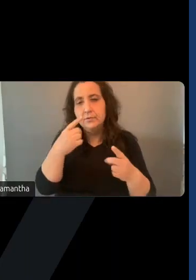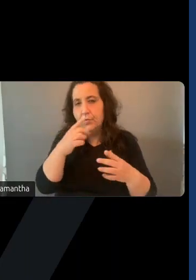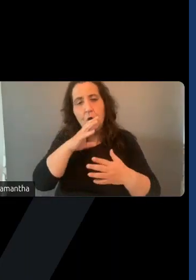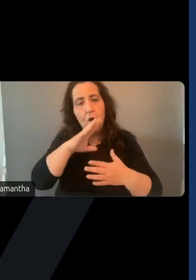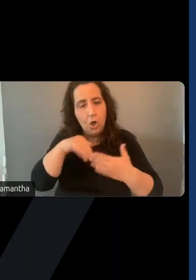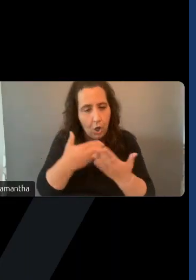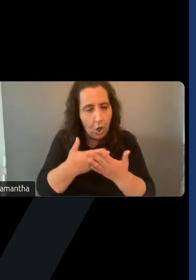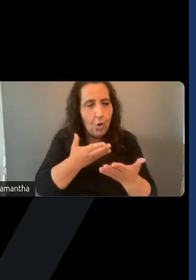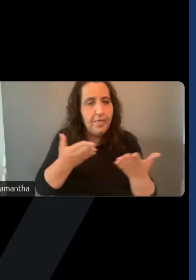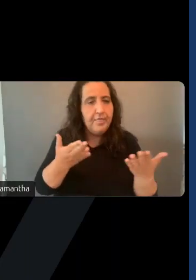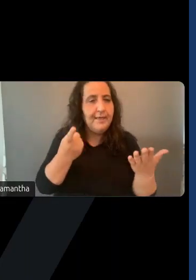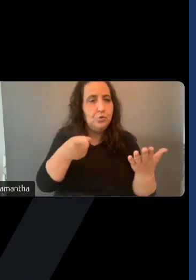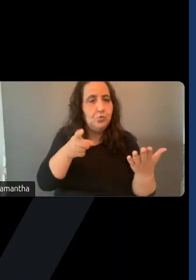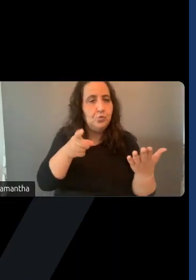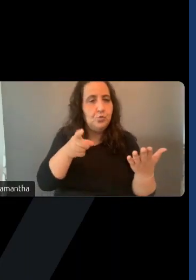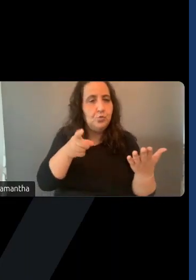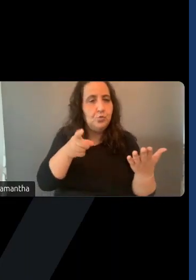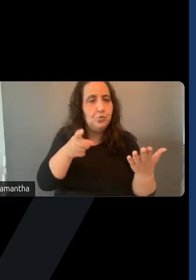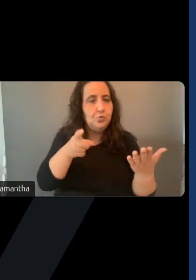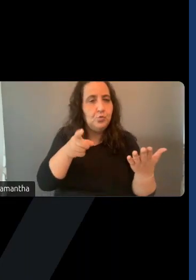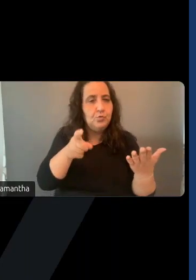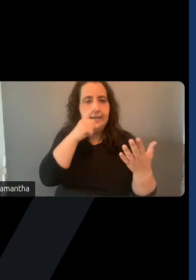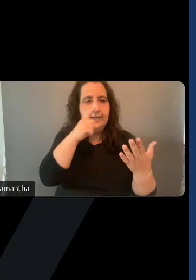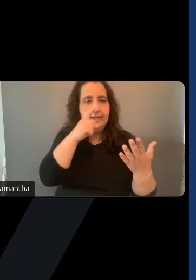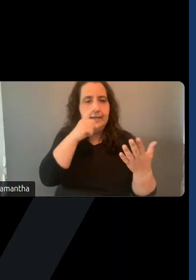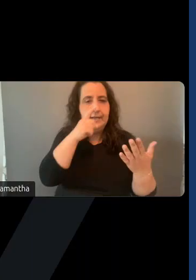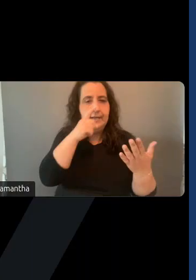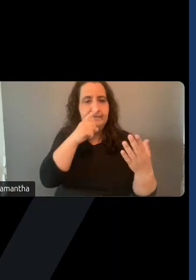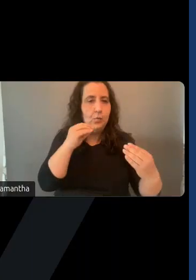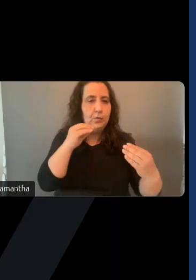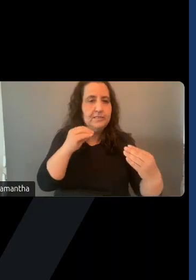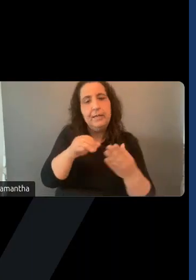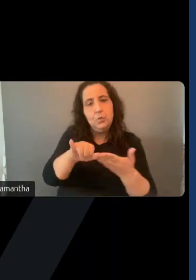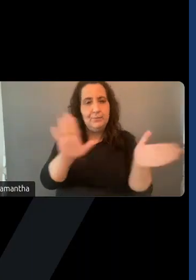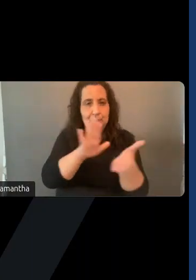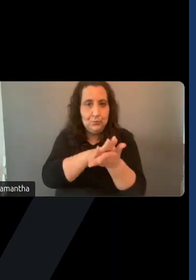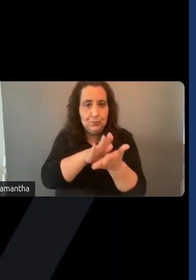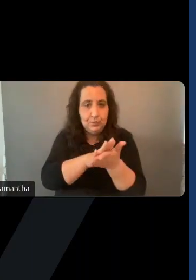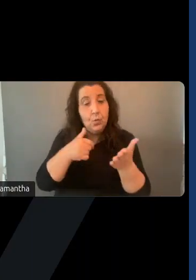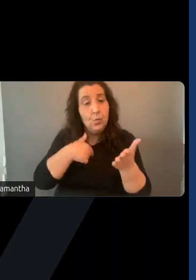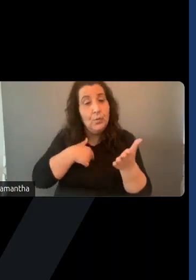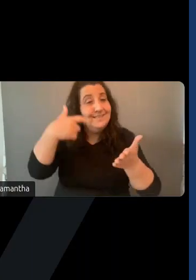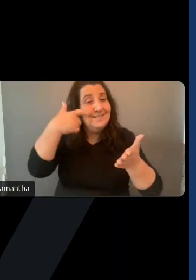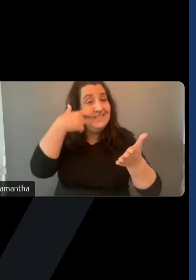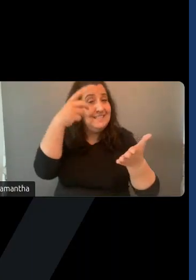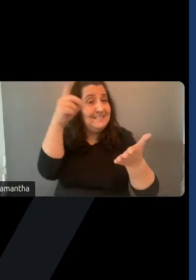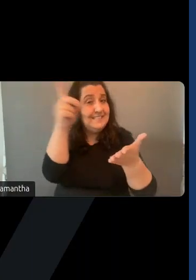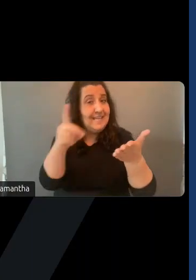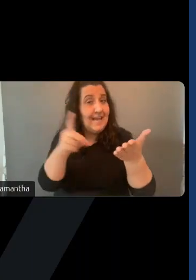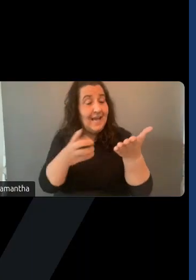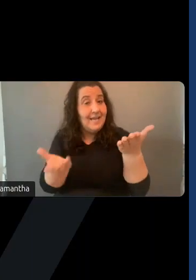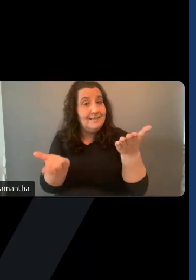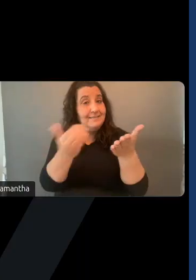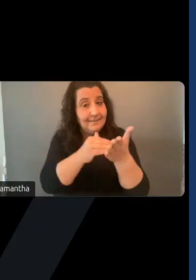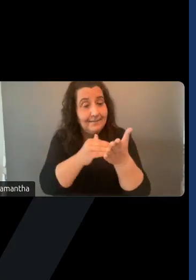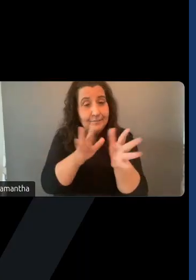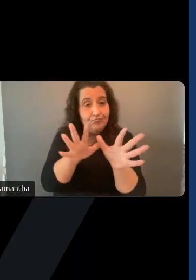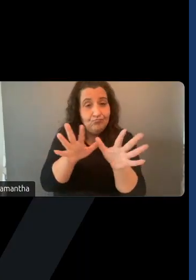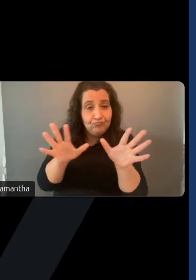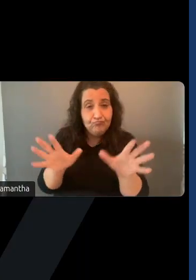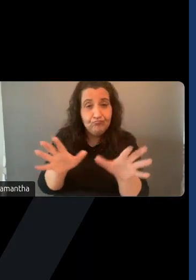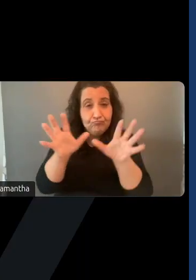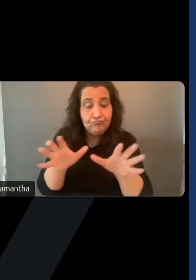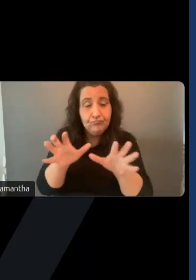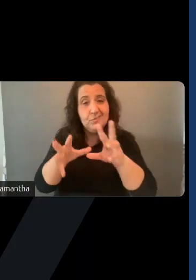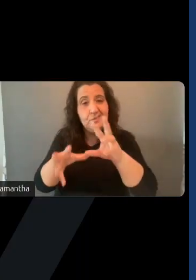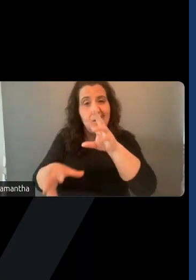teaching at New York City Public Schools. And it has been redesigned to provide tools to help